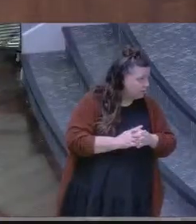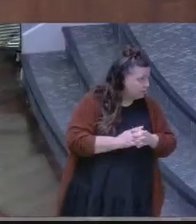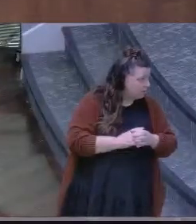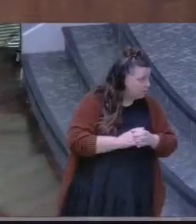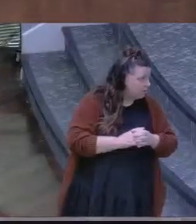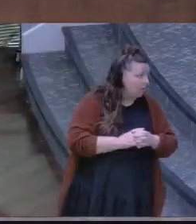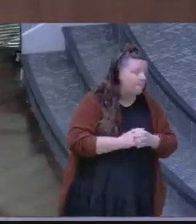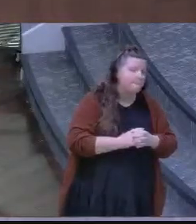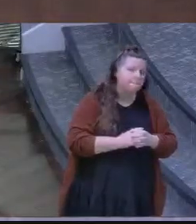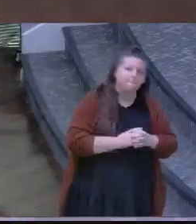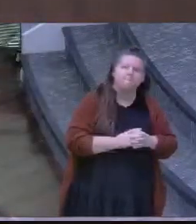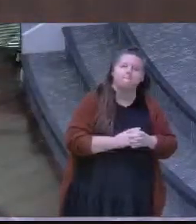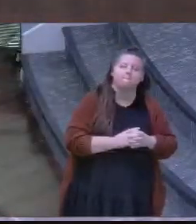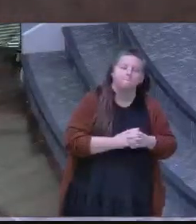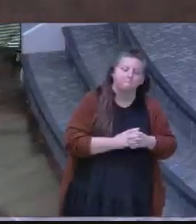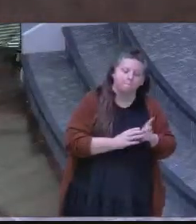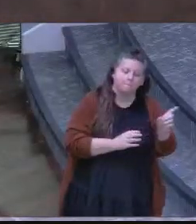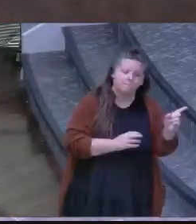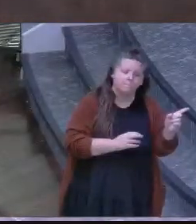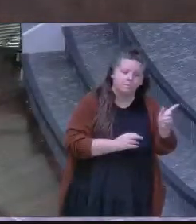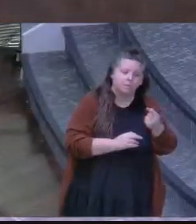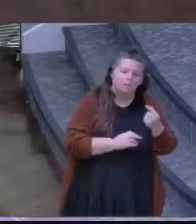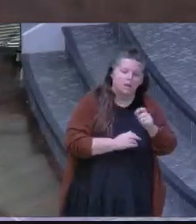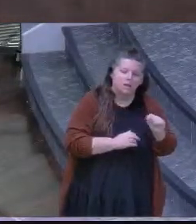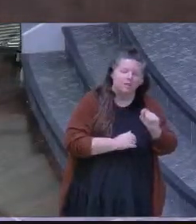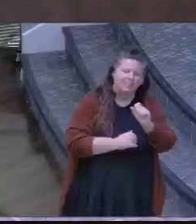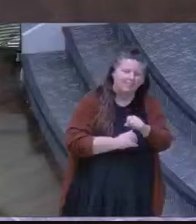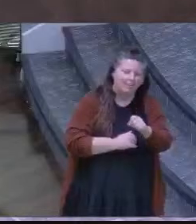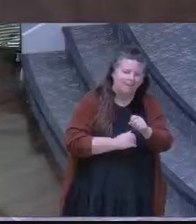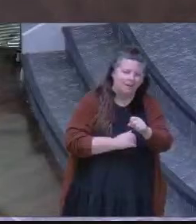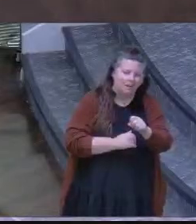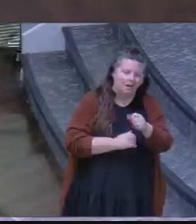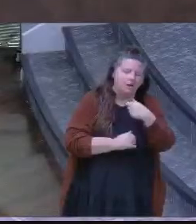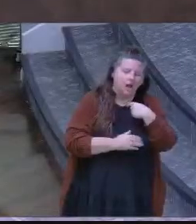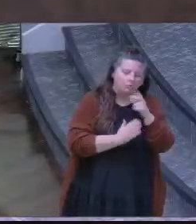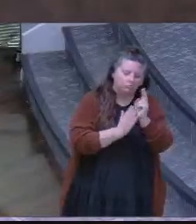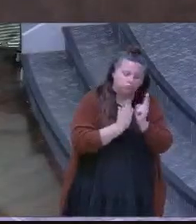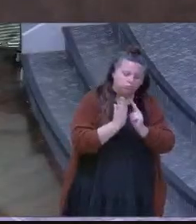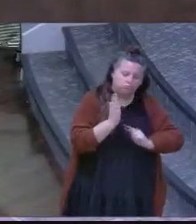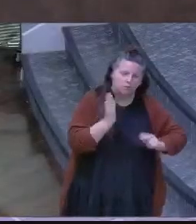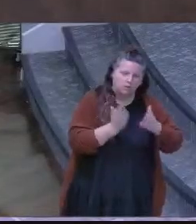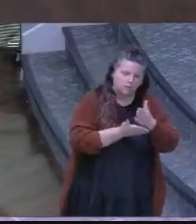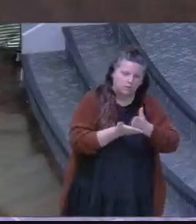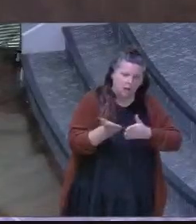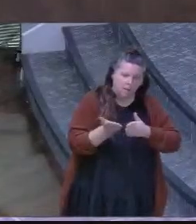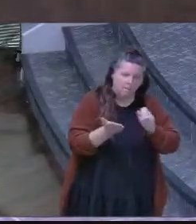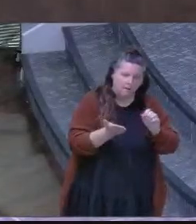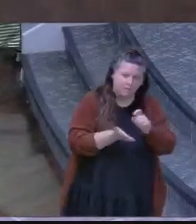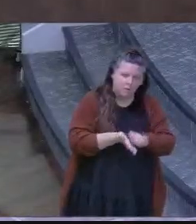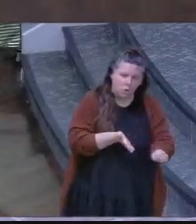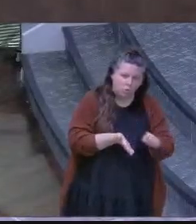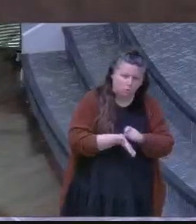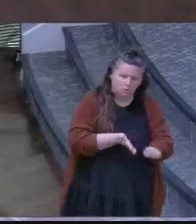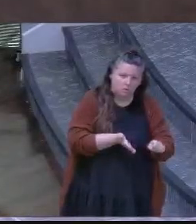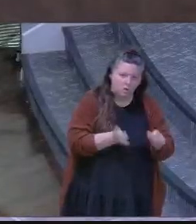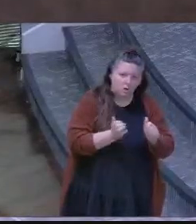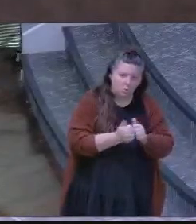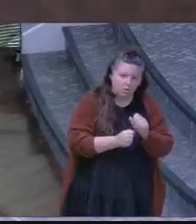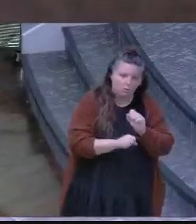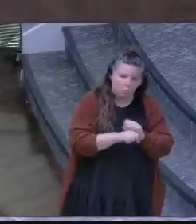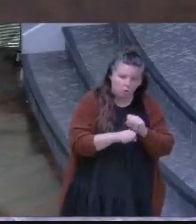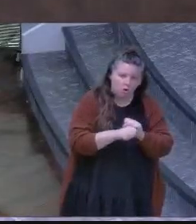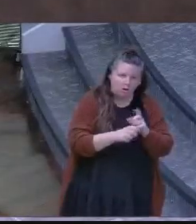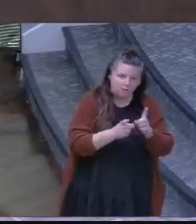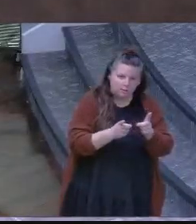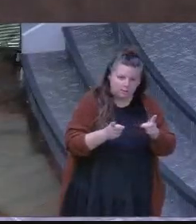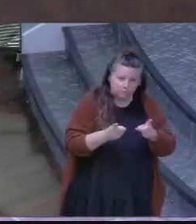Yeah, I in looking through some of the notes with the work that the district has done.